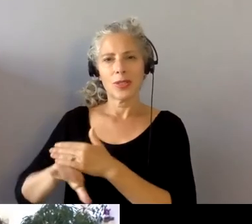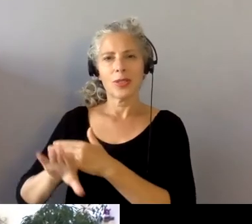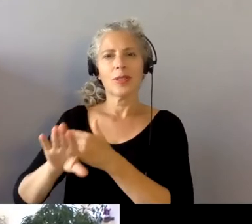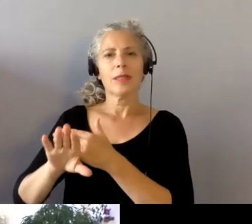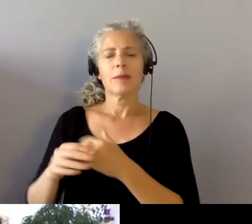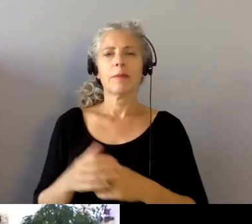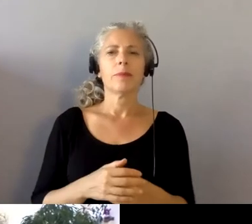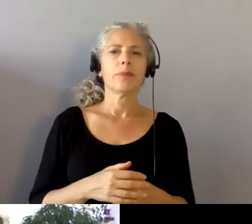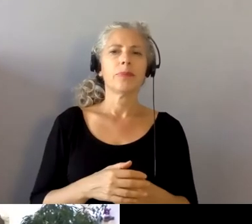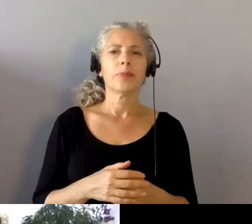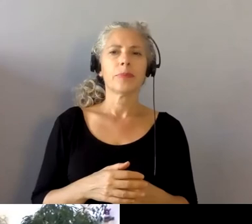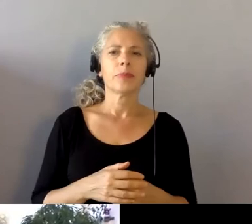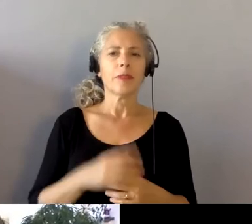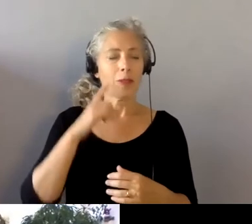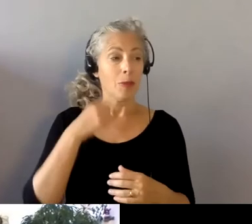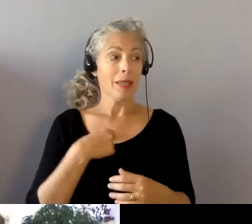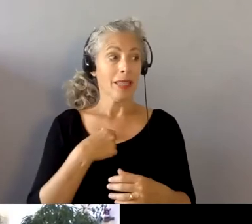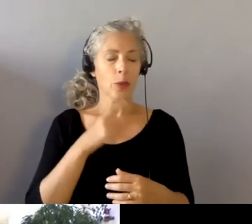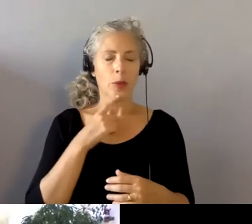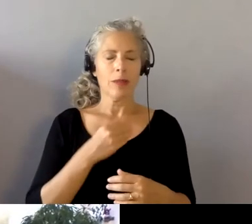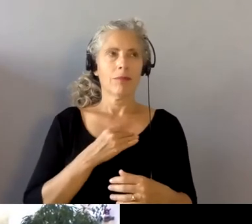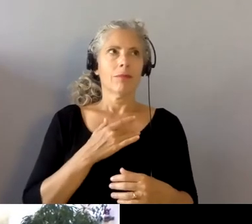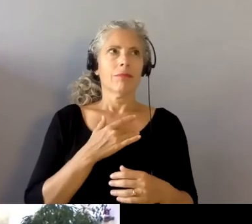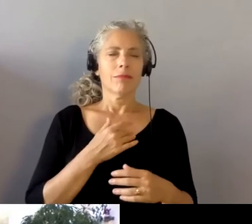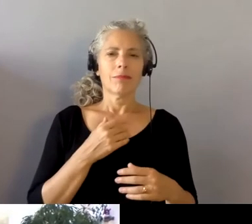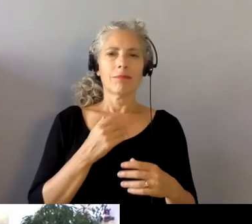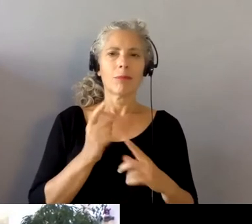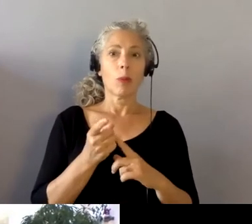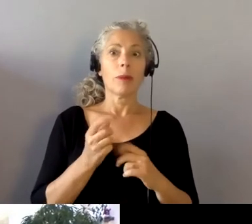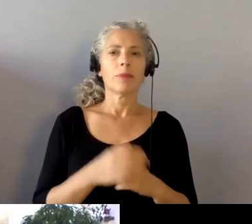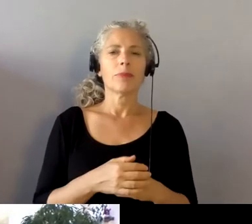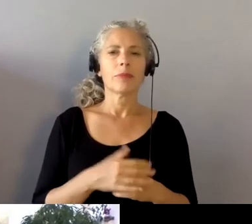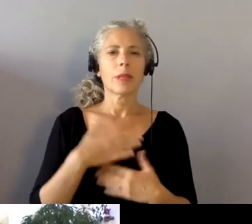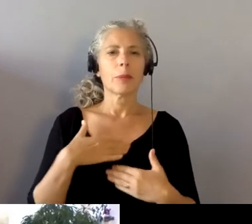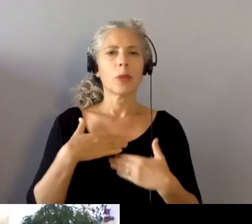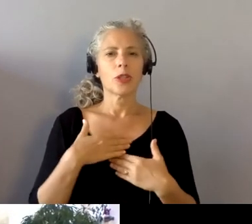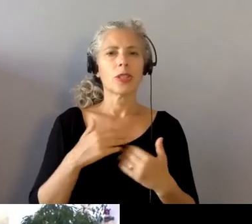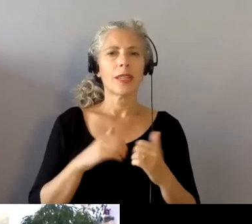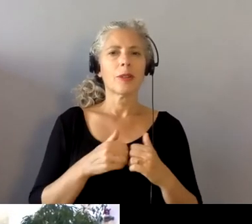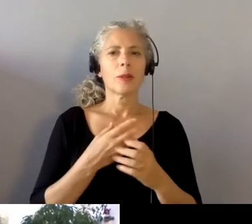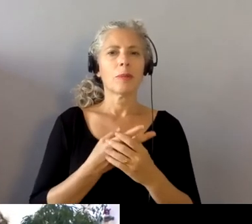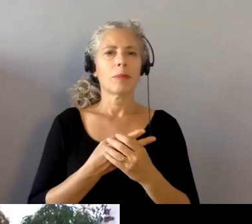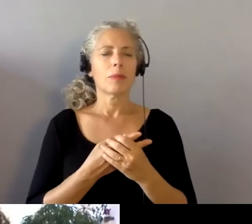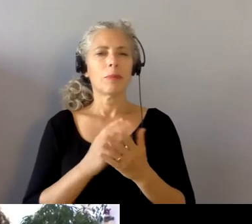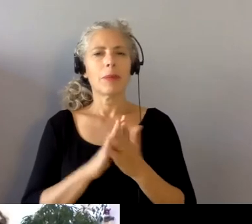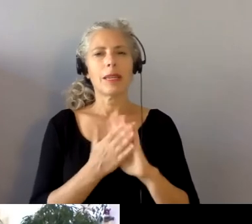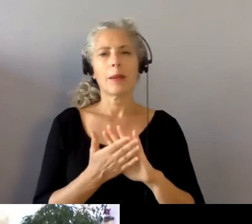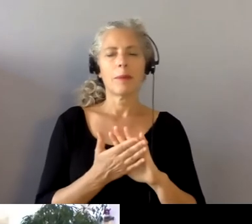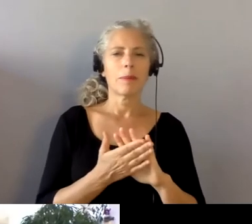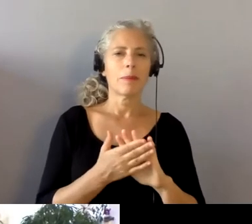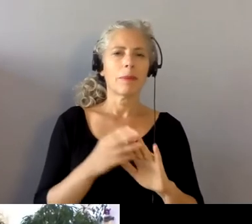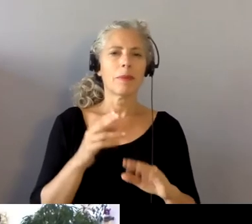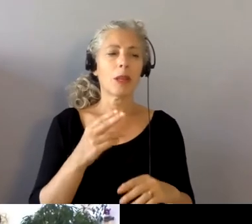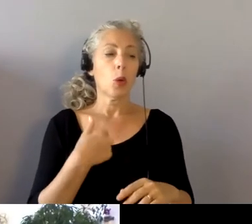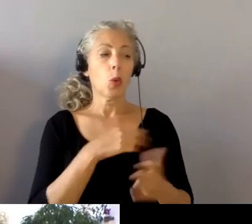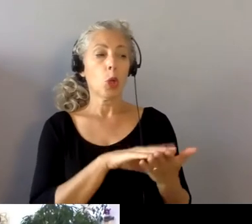and to really, for me, that was a movie moment as well. So I really appreciated how it became this two-way where we learned a